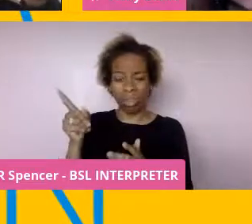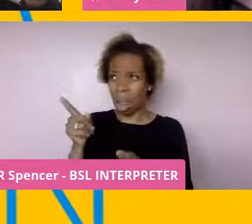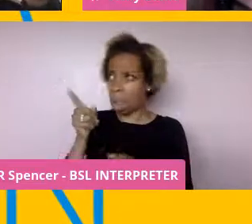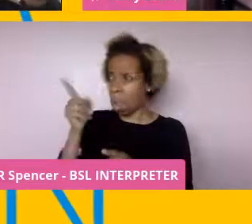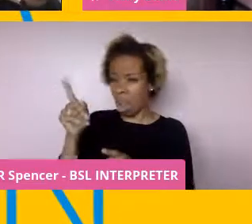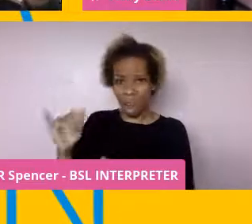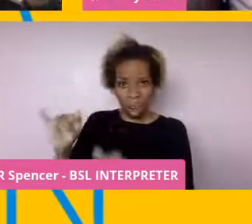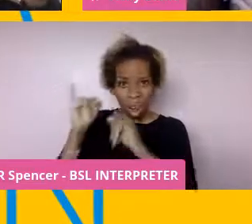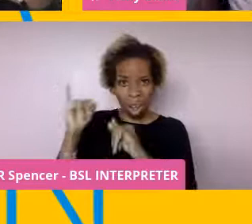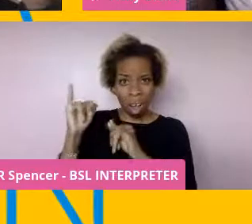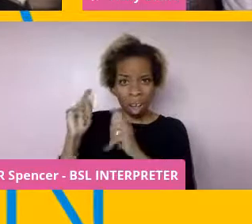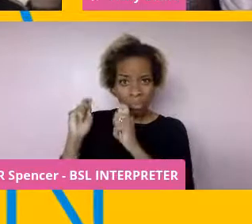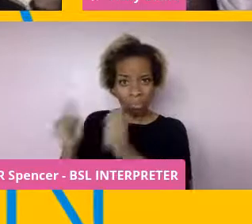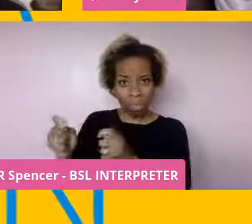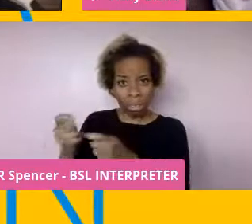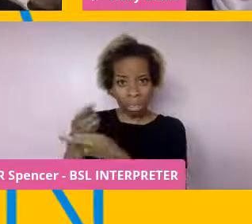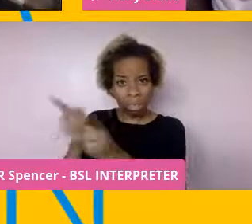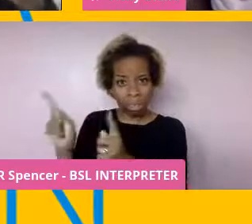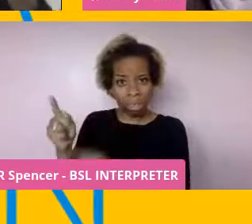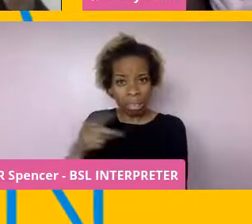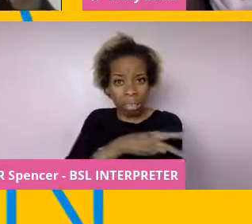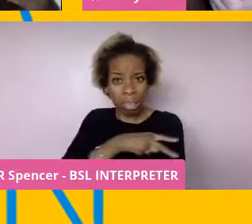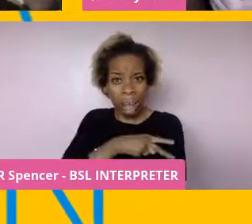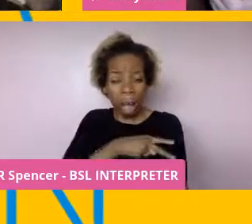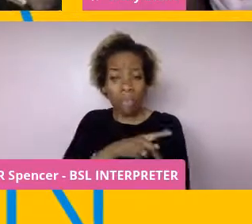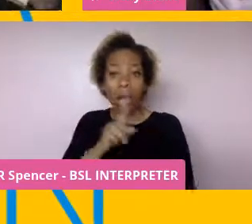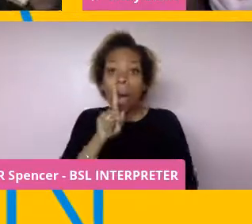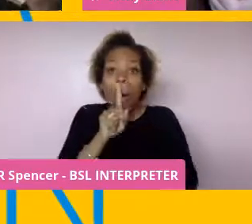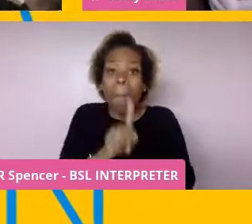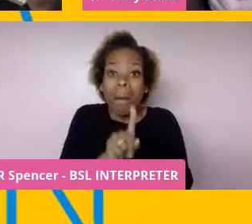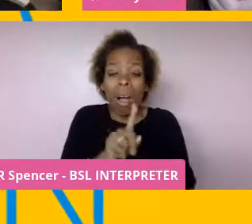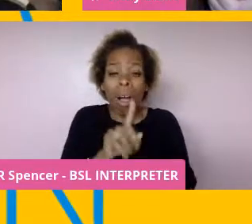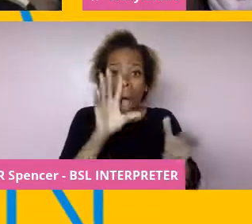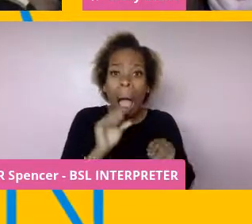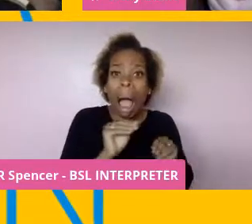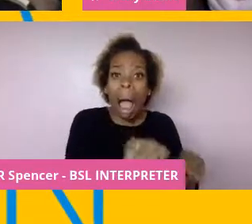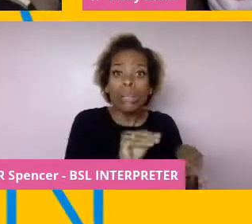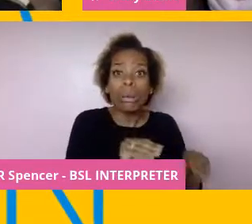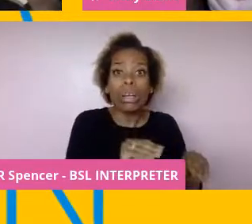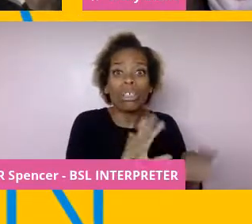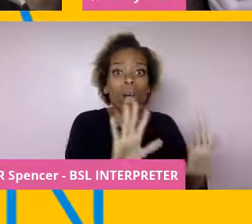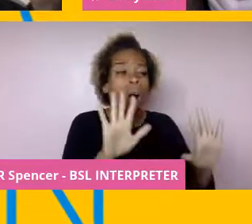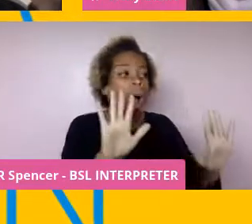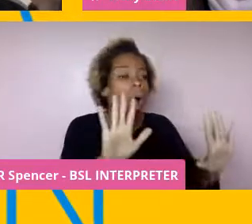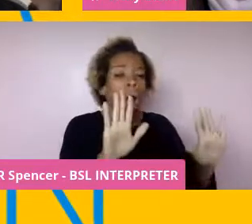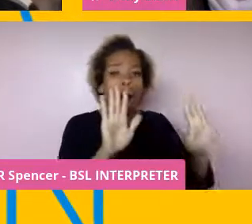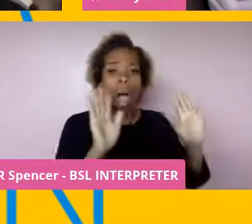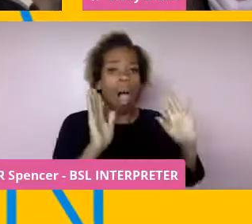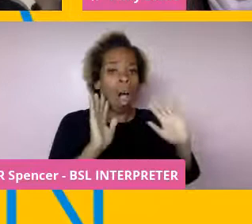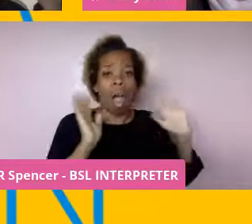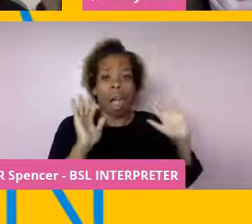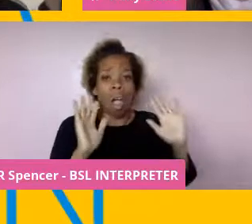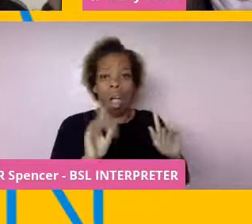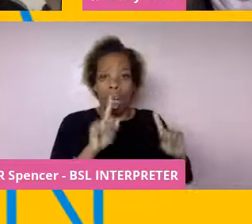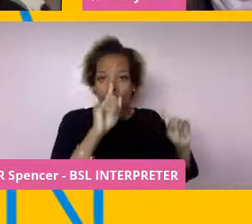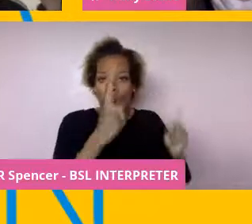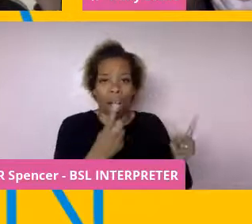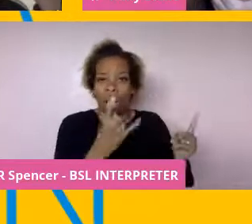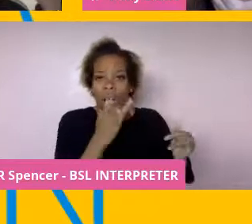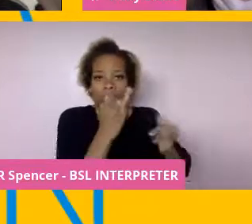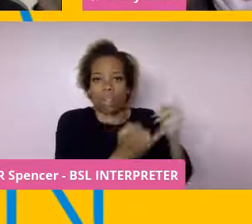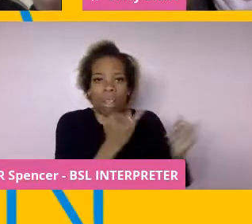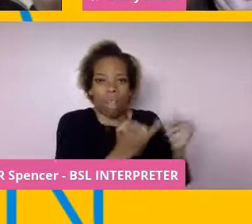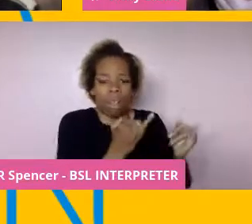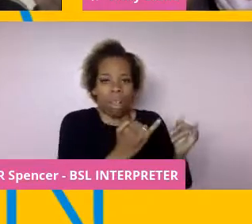nature of education and the civic good that universities play, it's overlooked, and so our leaders can be invited onto kind of